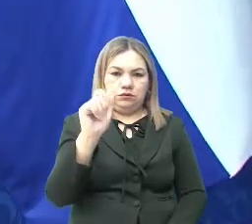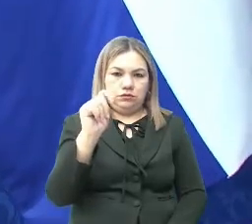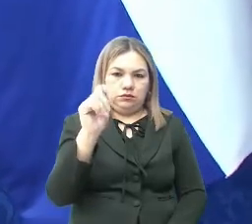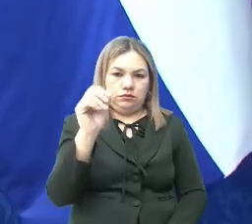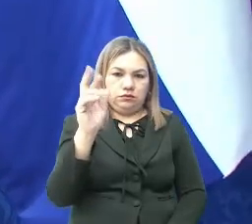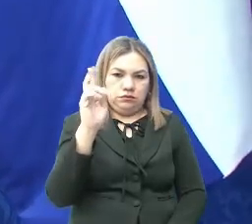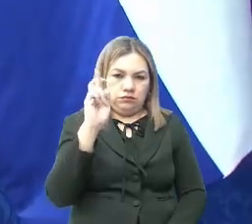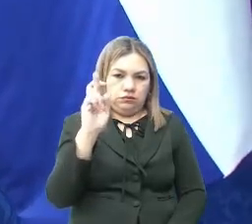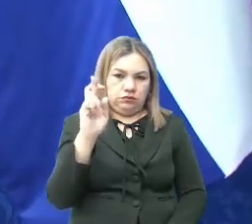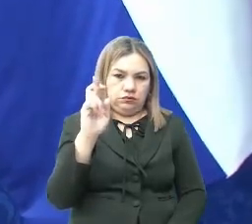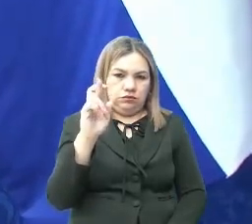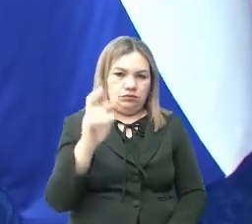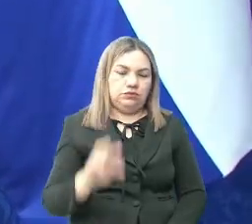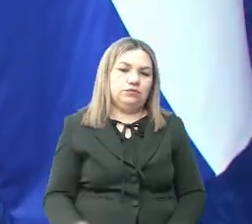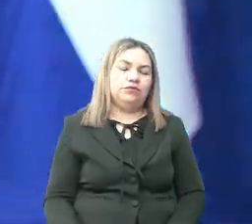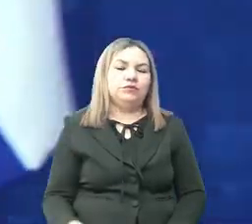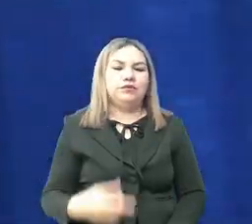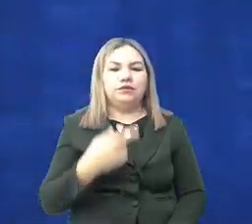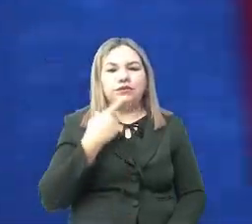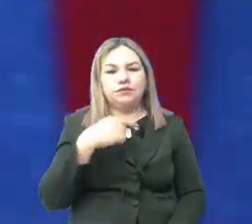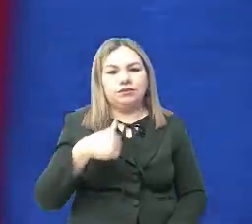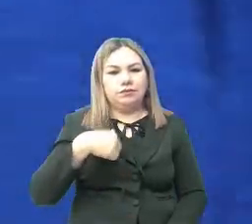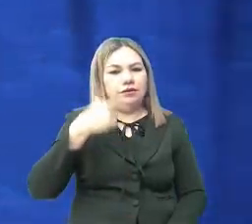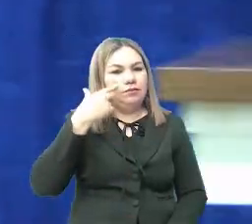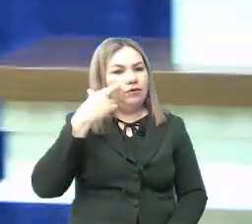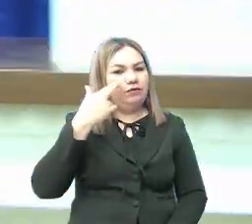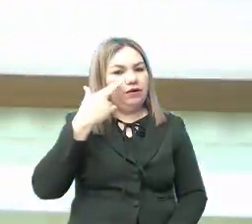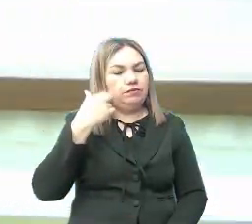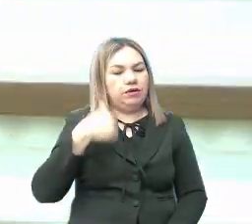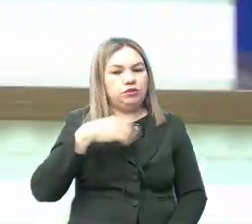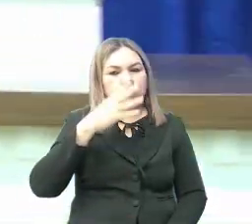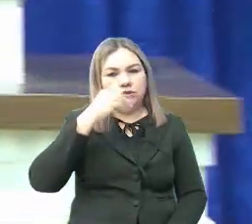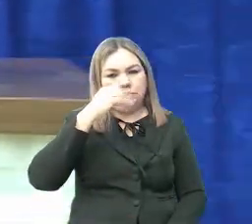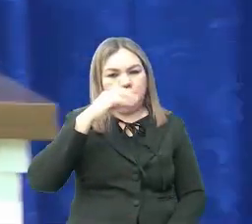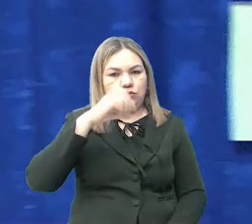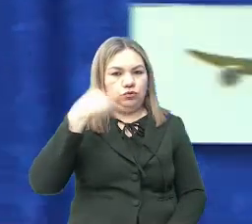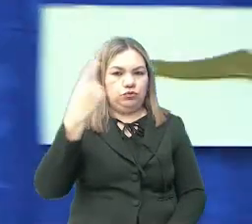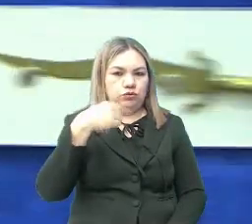brother? My problem is that I tell everything.